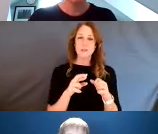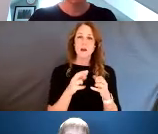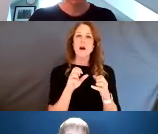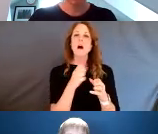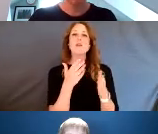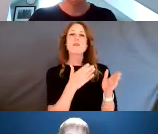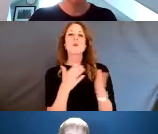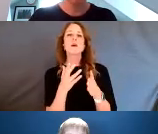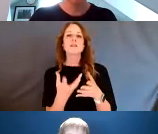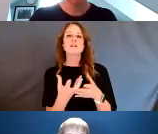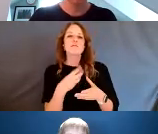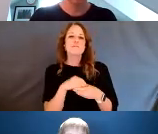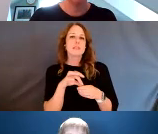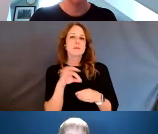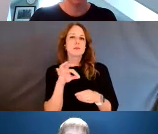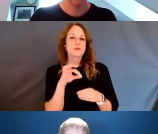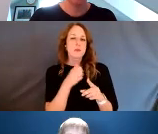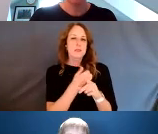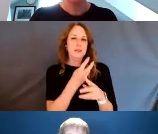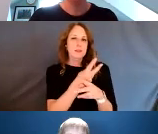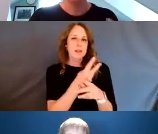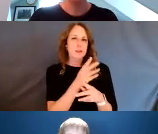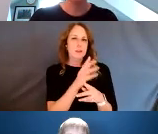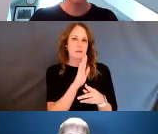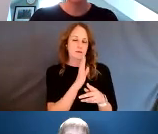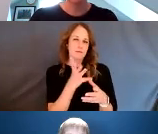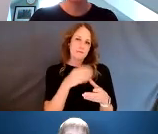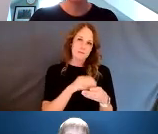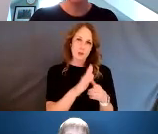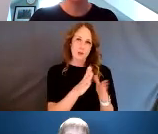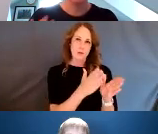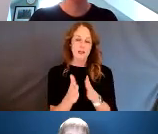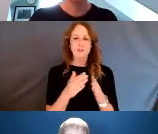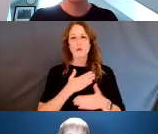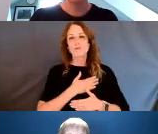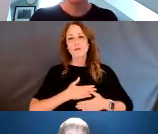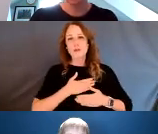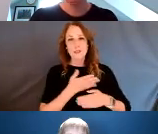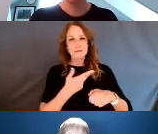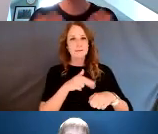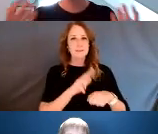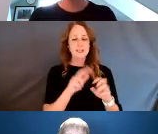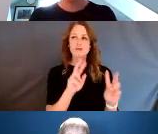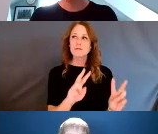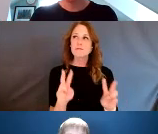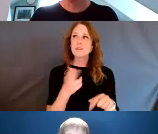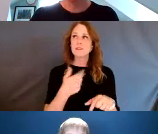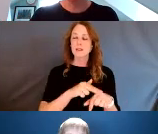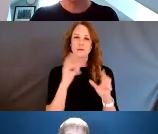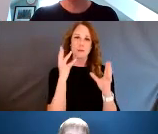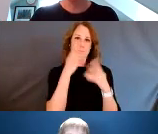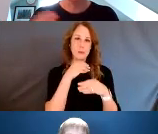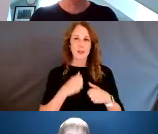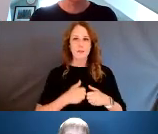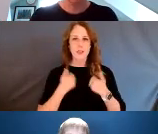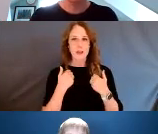infuse spiritual self-care into your self-care plan. So enjoying nature and the natural beauty of life. So going back to that person